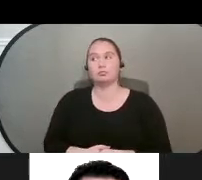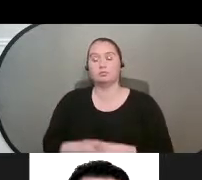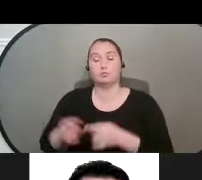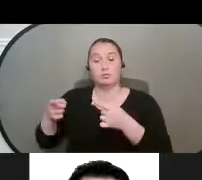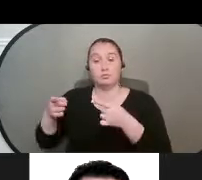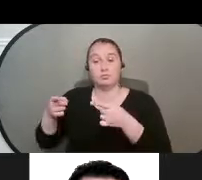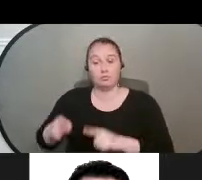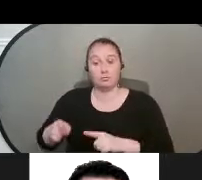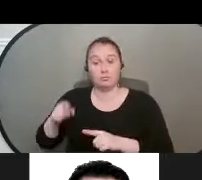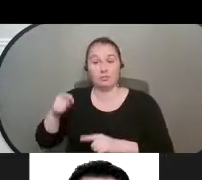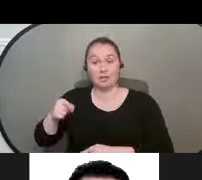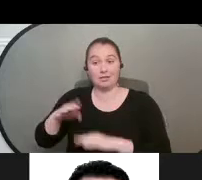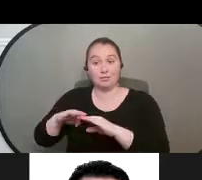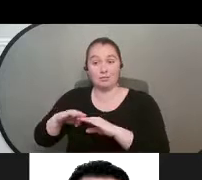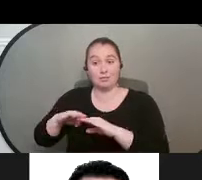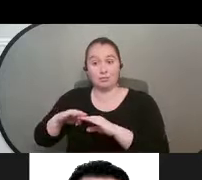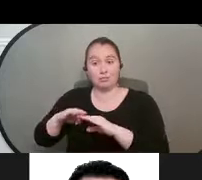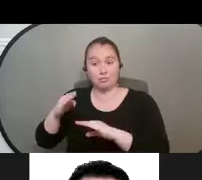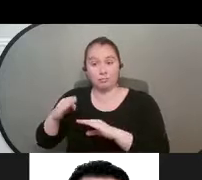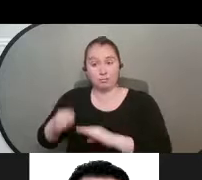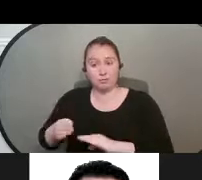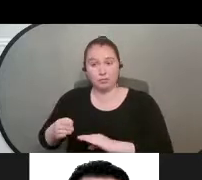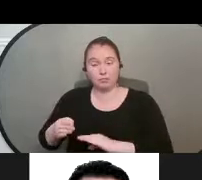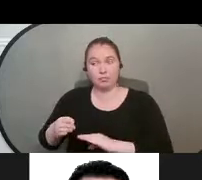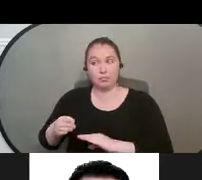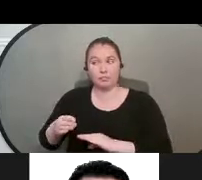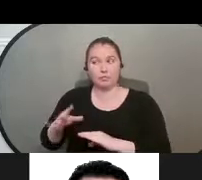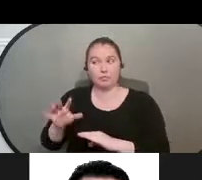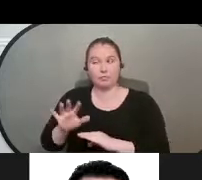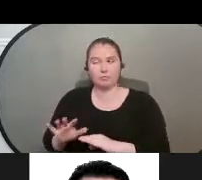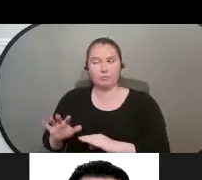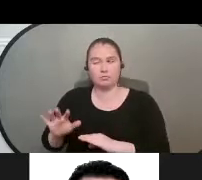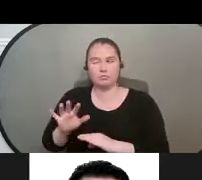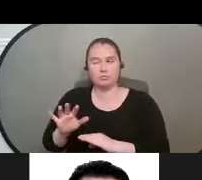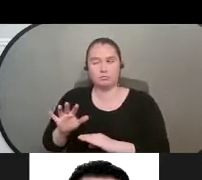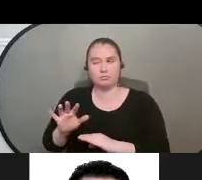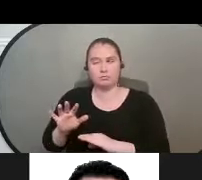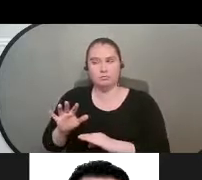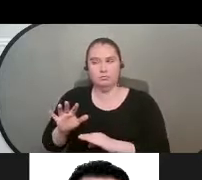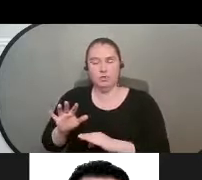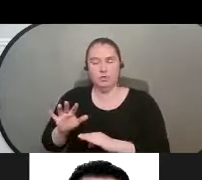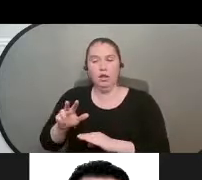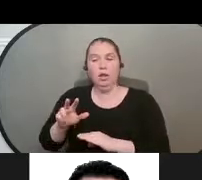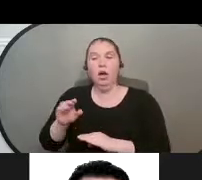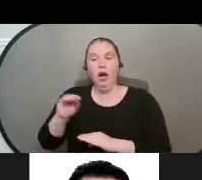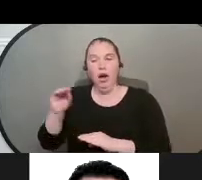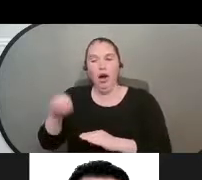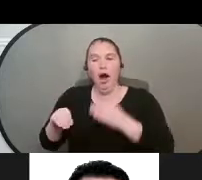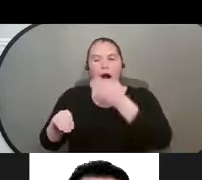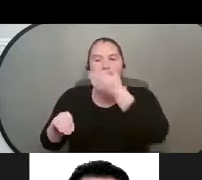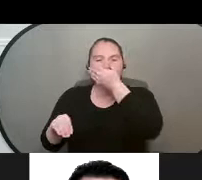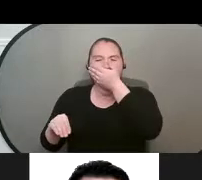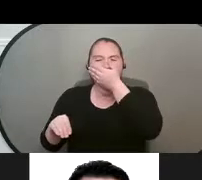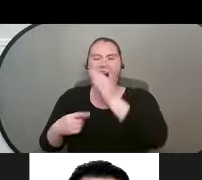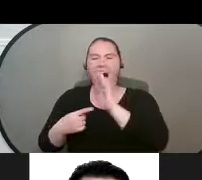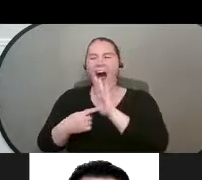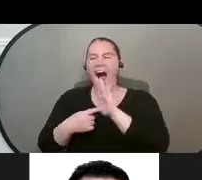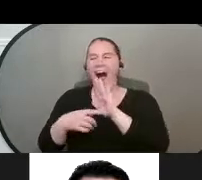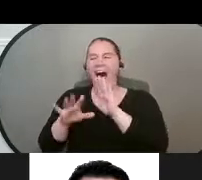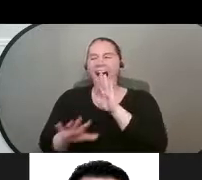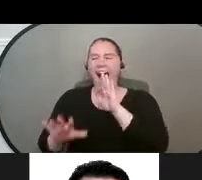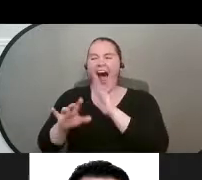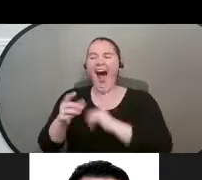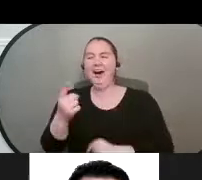3,000, that drop was a drop of about 3%, which represents about 11,000